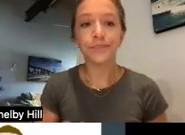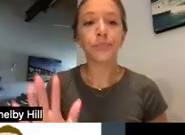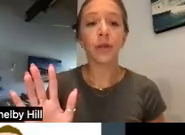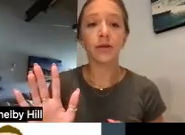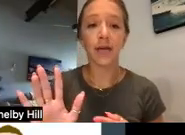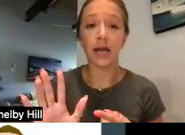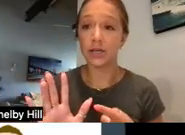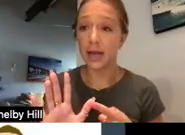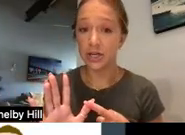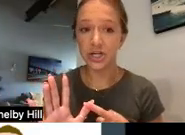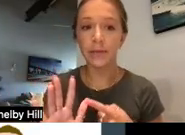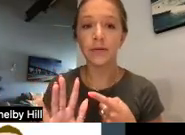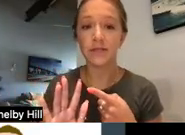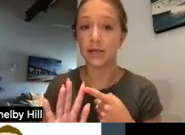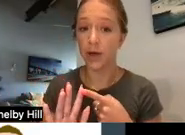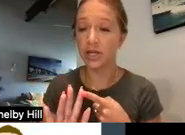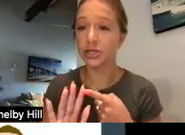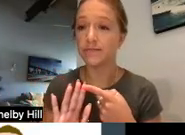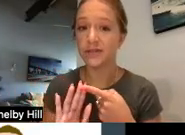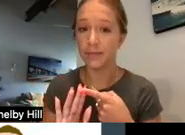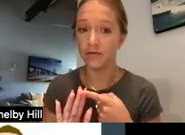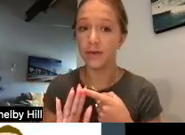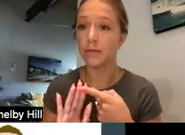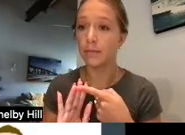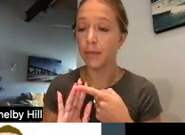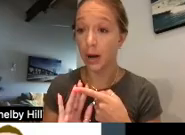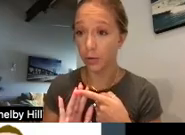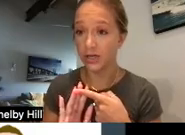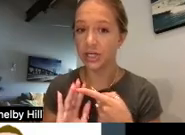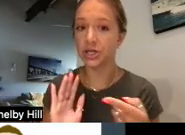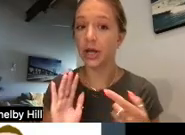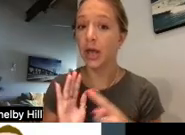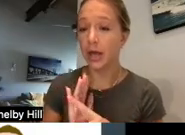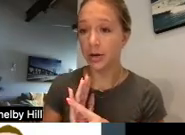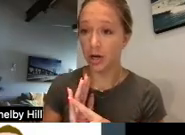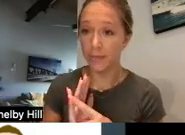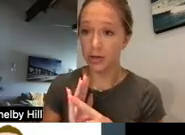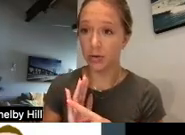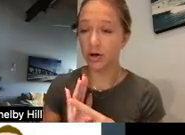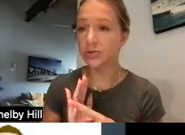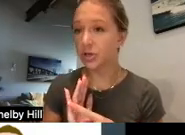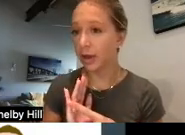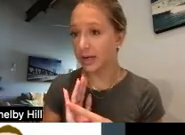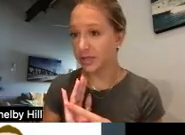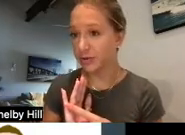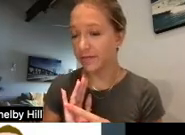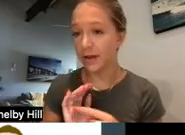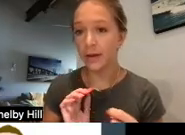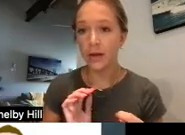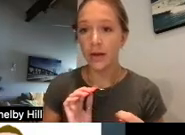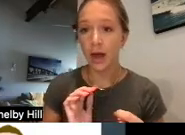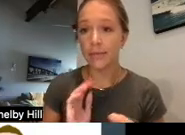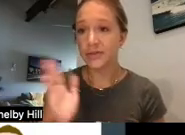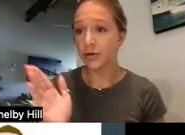markers: sign hand shape, sign location, sign movement, palm orientation, and non-manual markers, which I'll get into